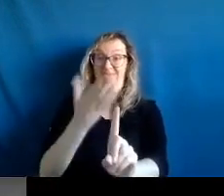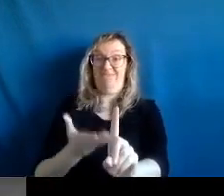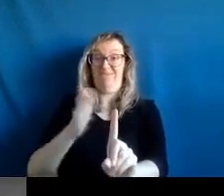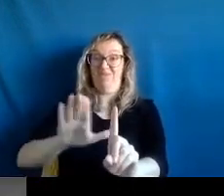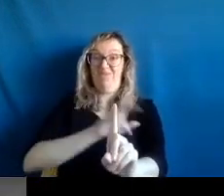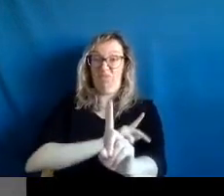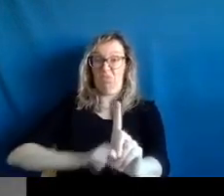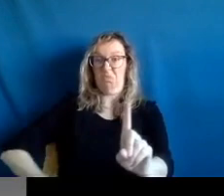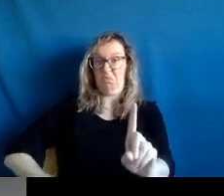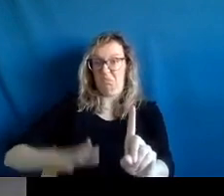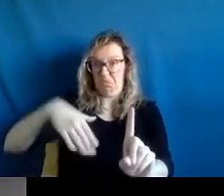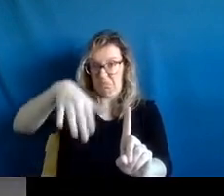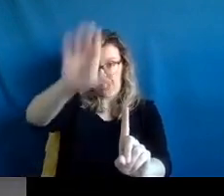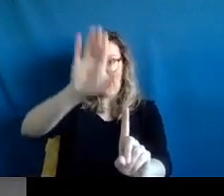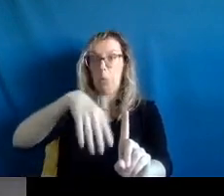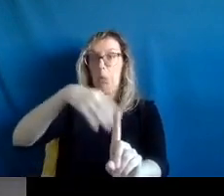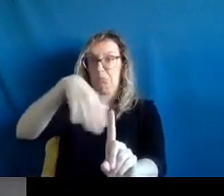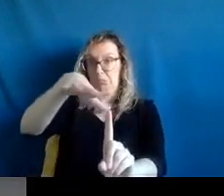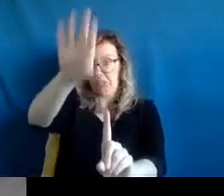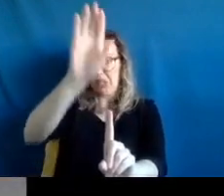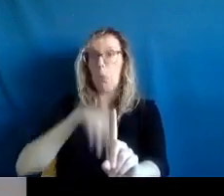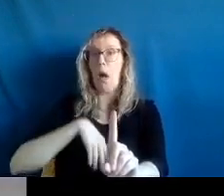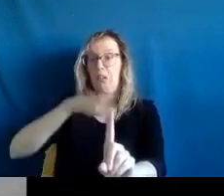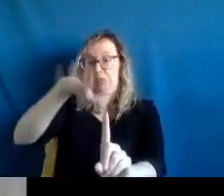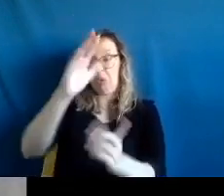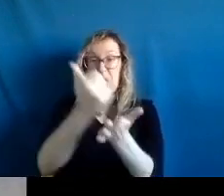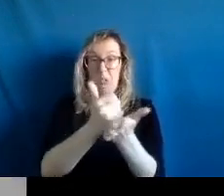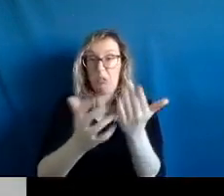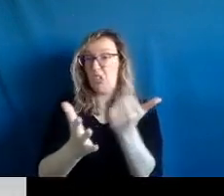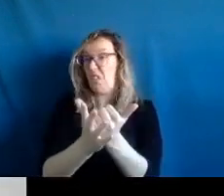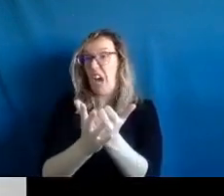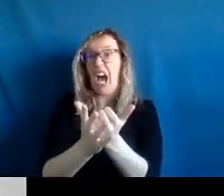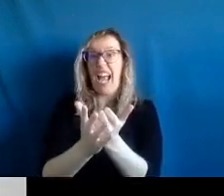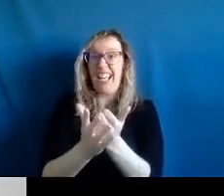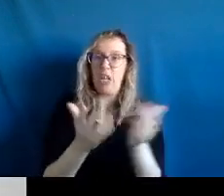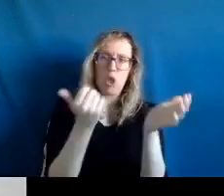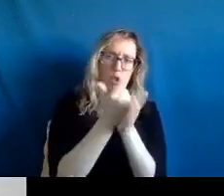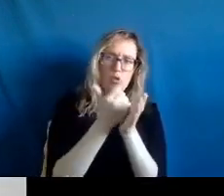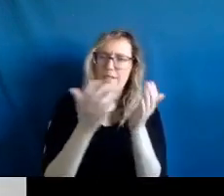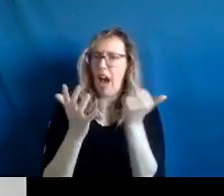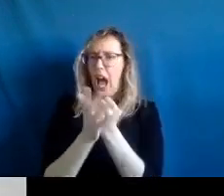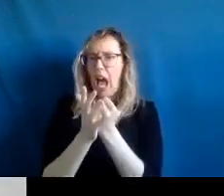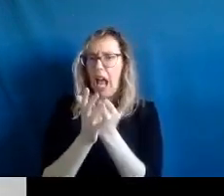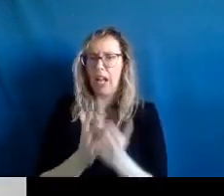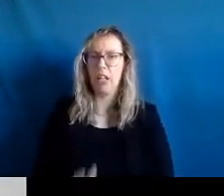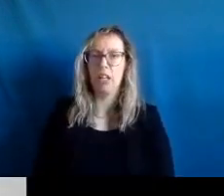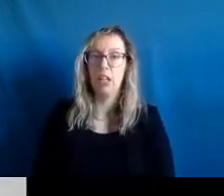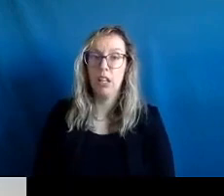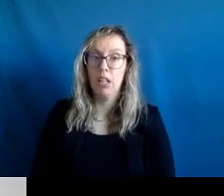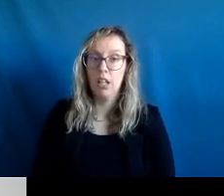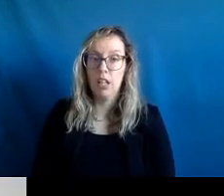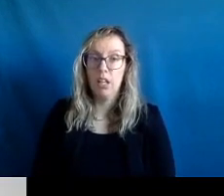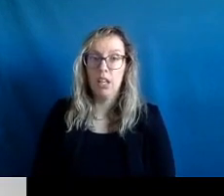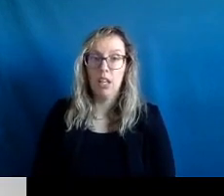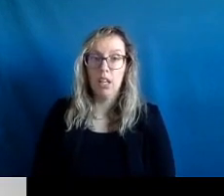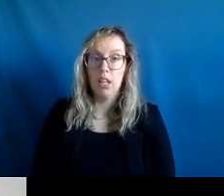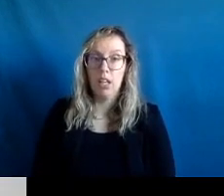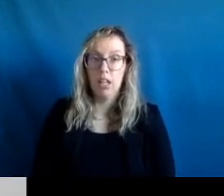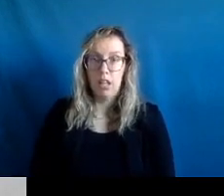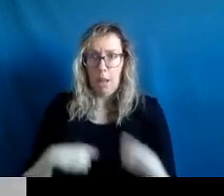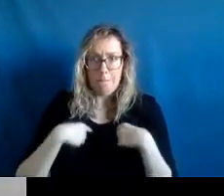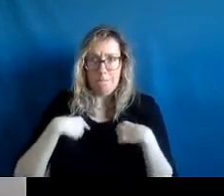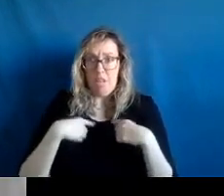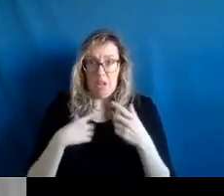away. Take him away. Crucify him." "Crucify! Crucify! What? Do you want me to crucify your